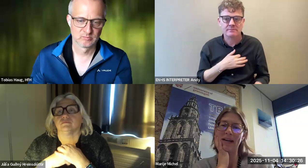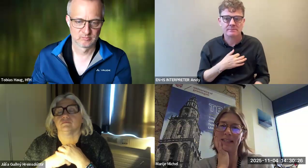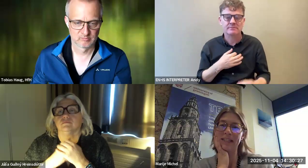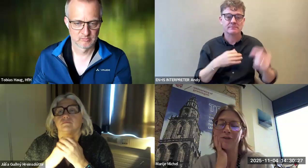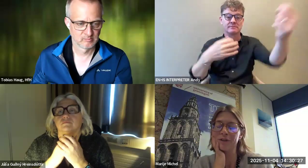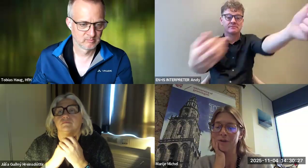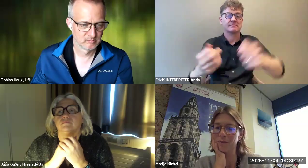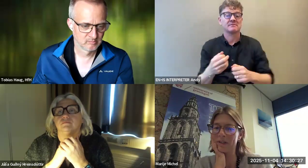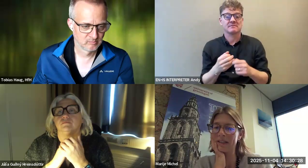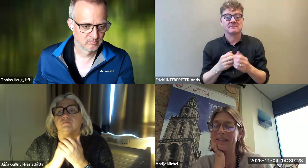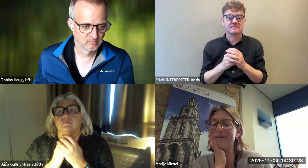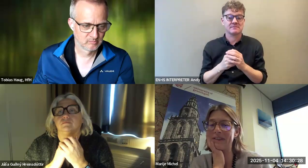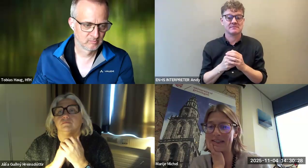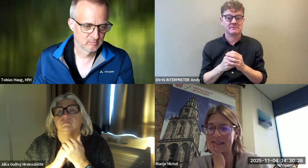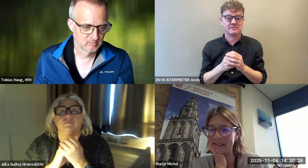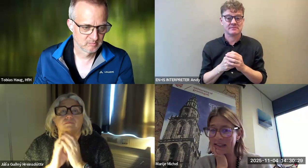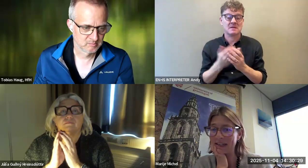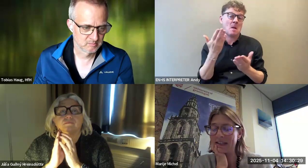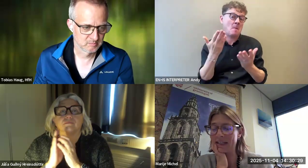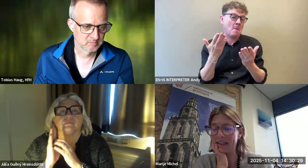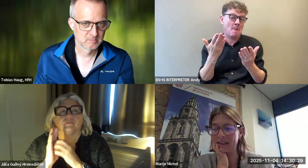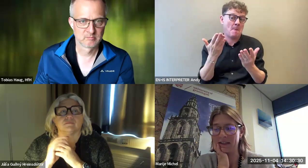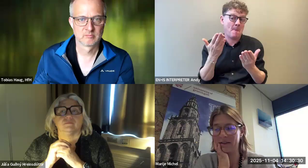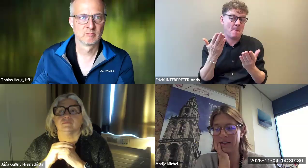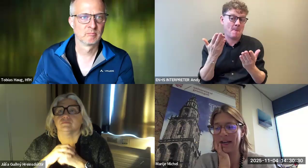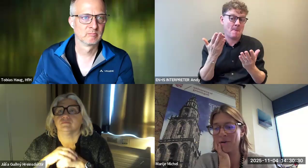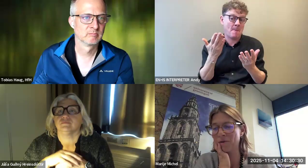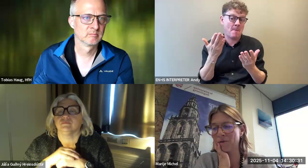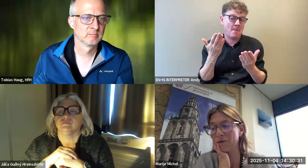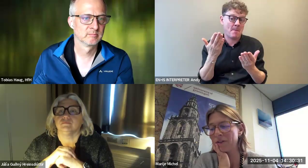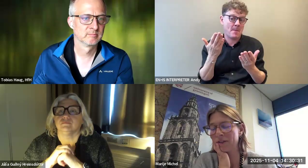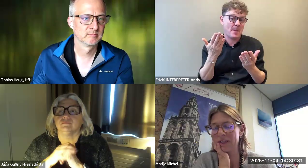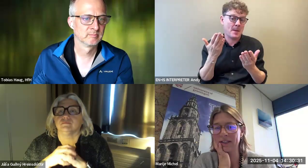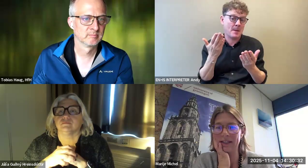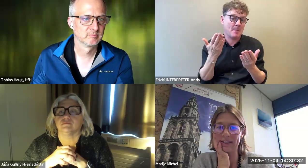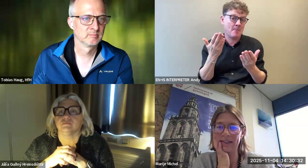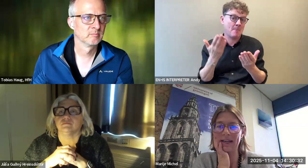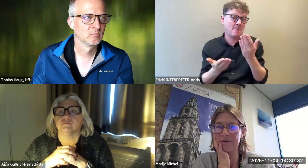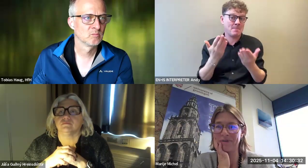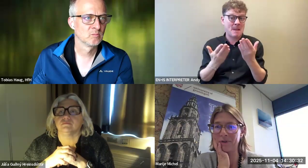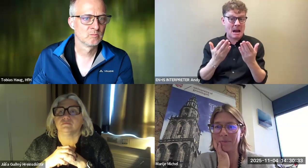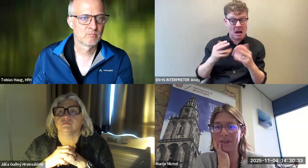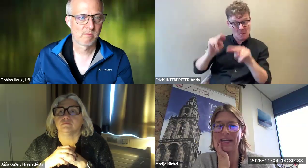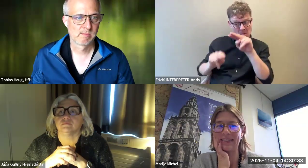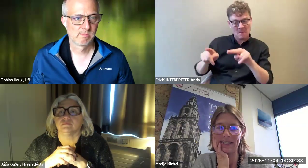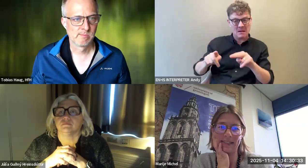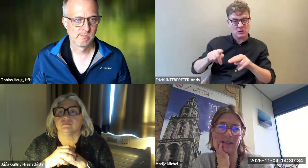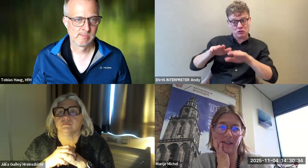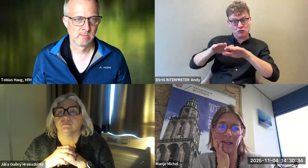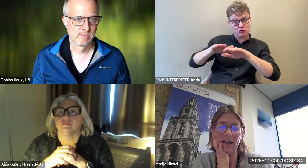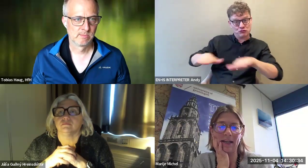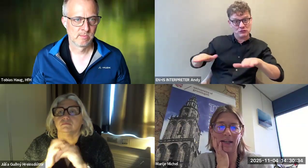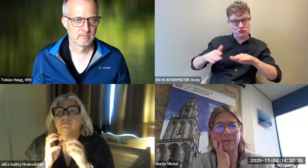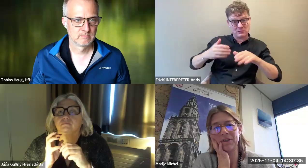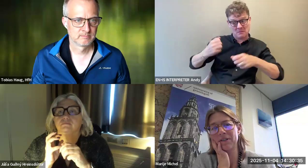those might introduce differences in how good kids can perform a